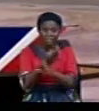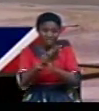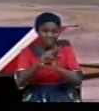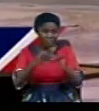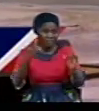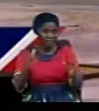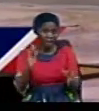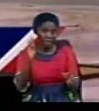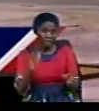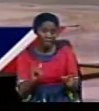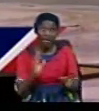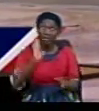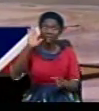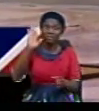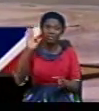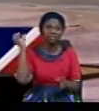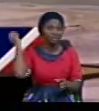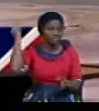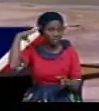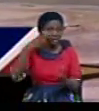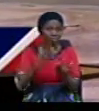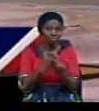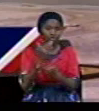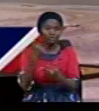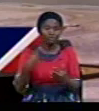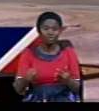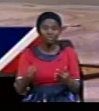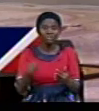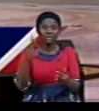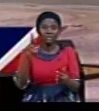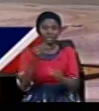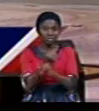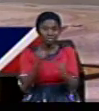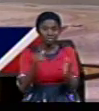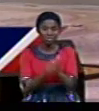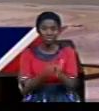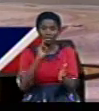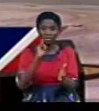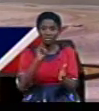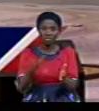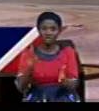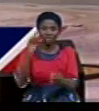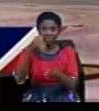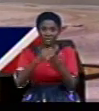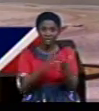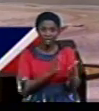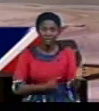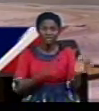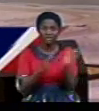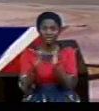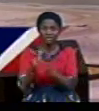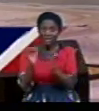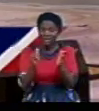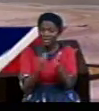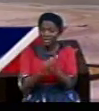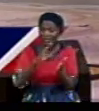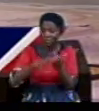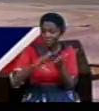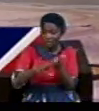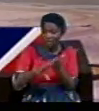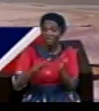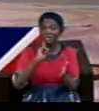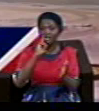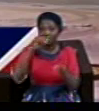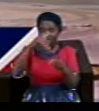through the Redemption that is in Christ Jesus that Redemption that forgiveness is in Christ